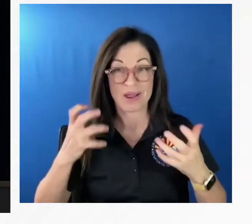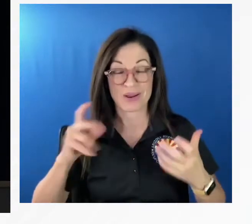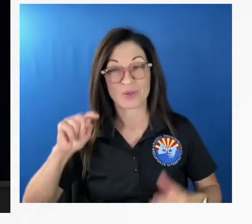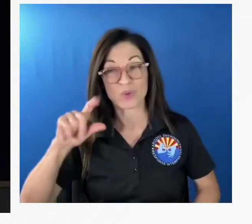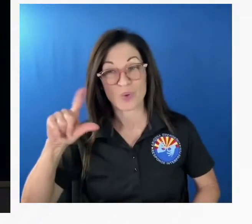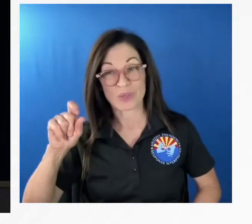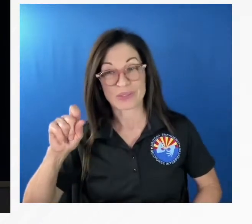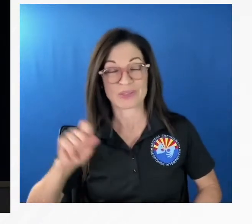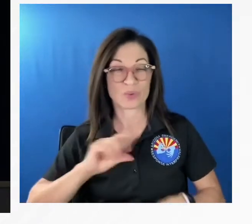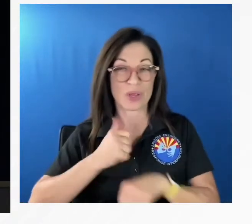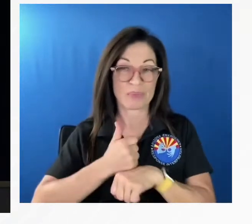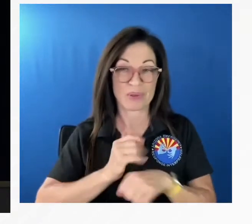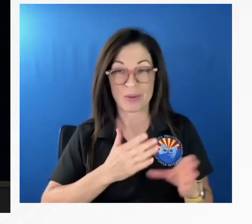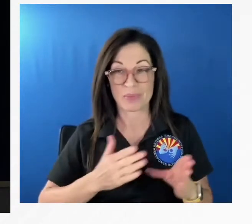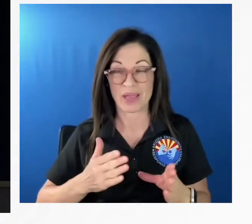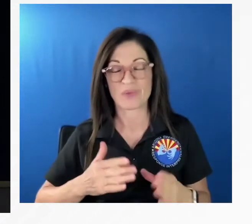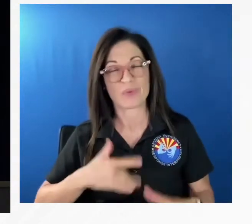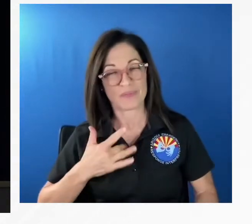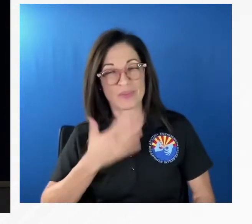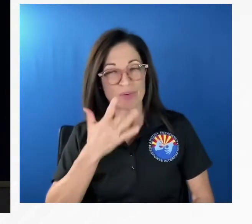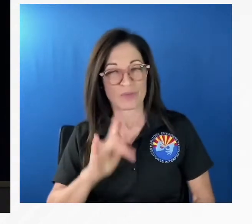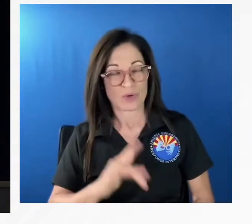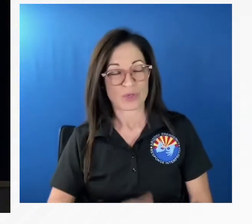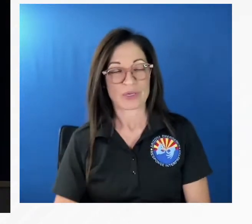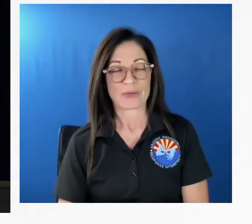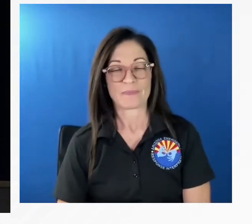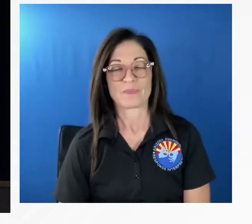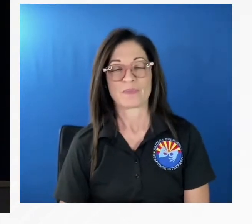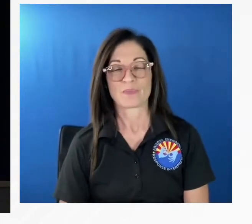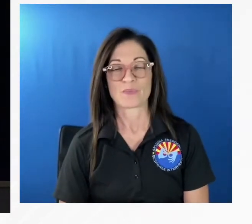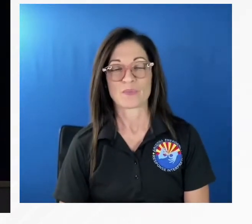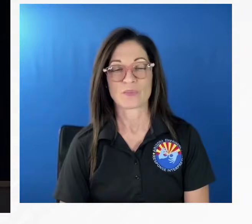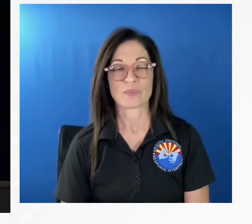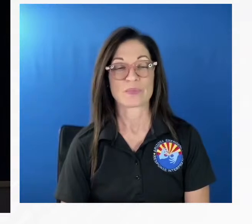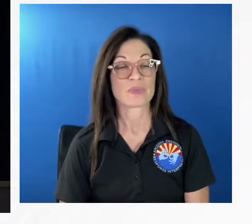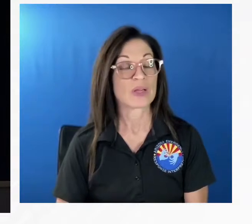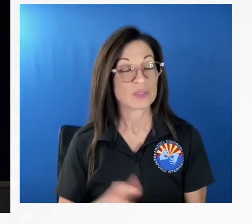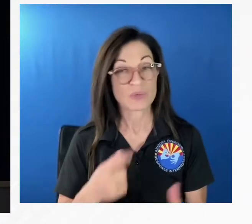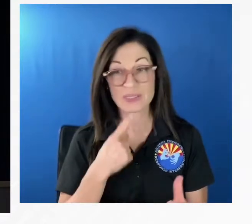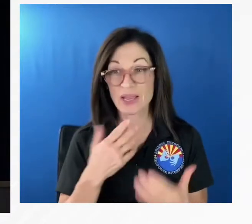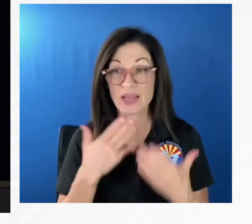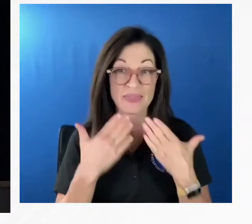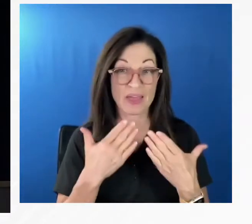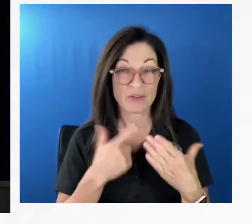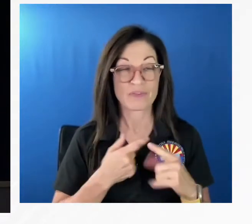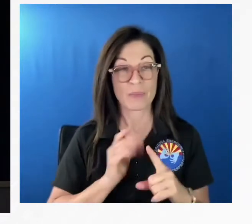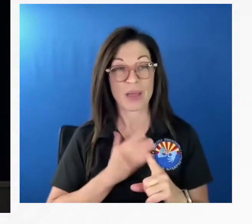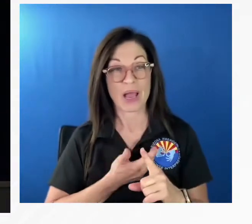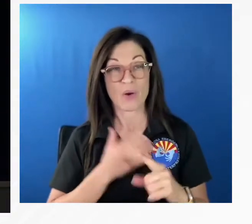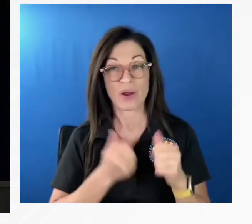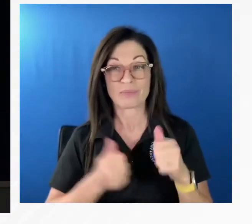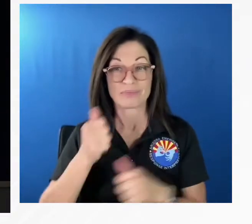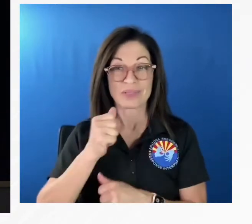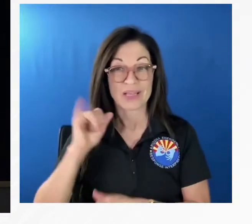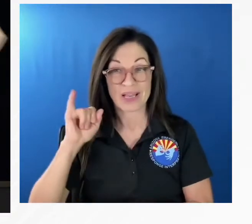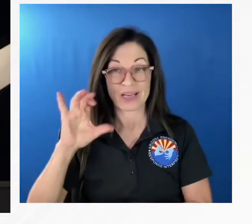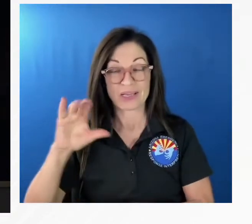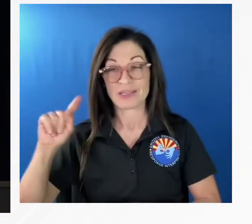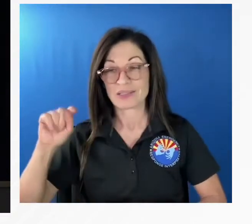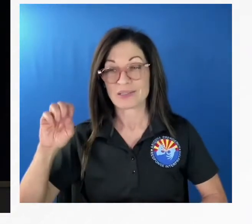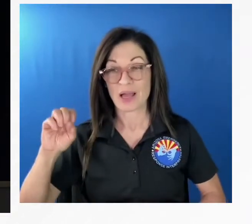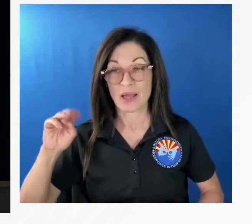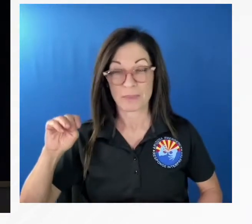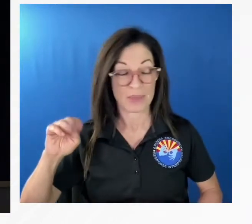fortunate. So, I just wanted to say thank you on behalf of our incident commander, Tom Clemo, and the rest of